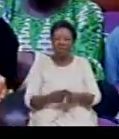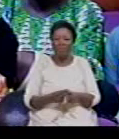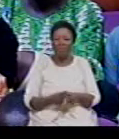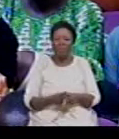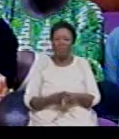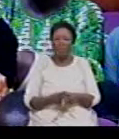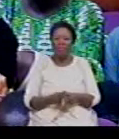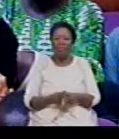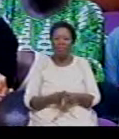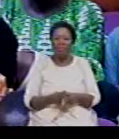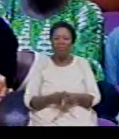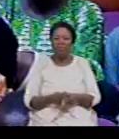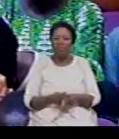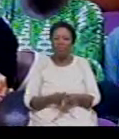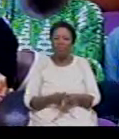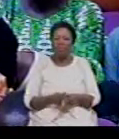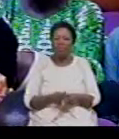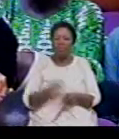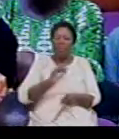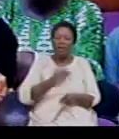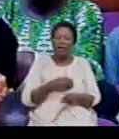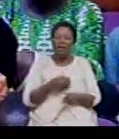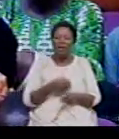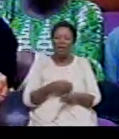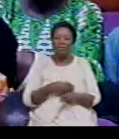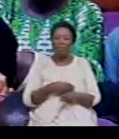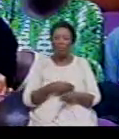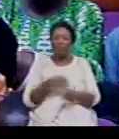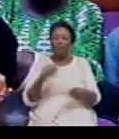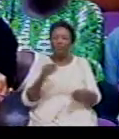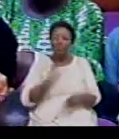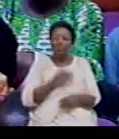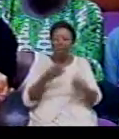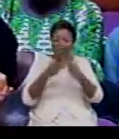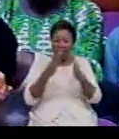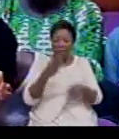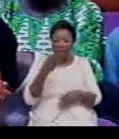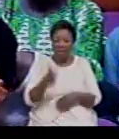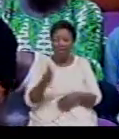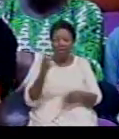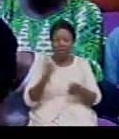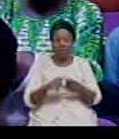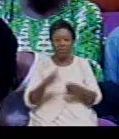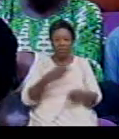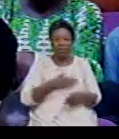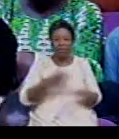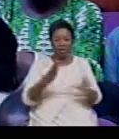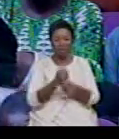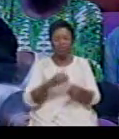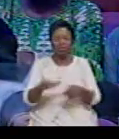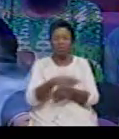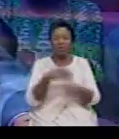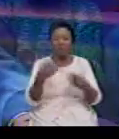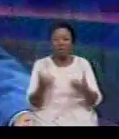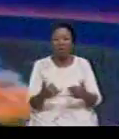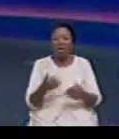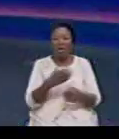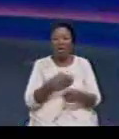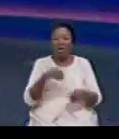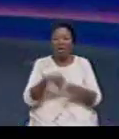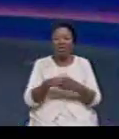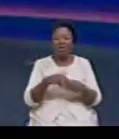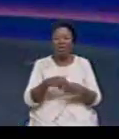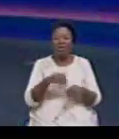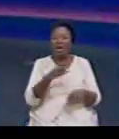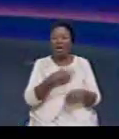our coordinating overseer there to please take over. And in every family,